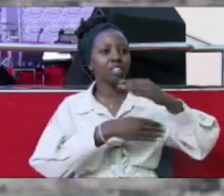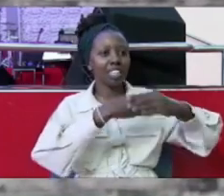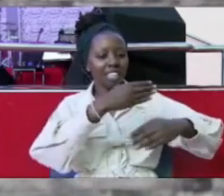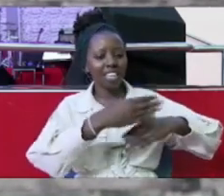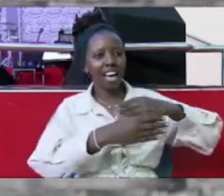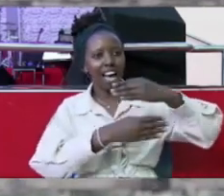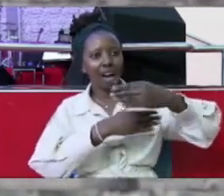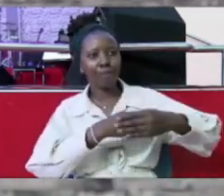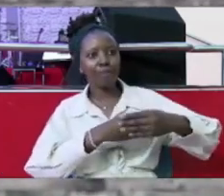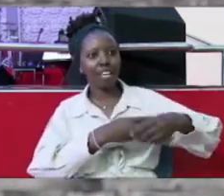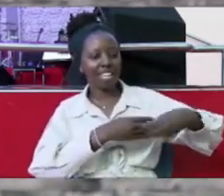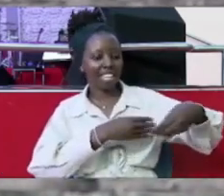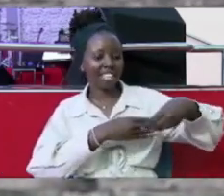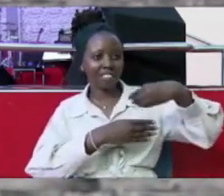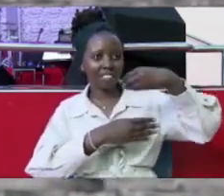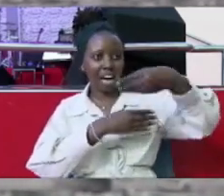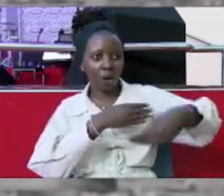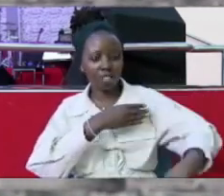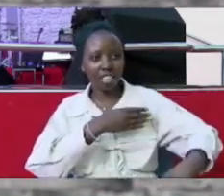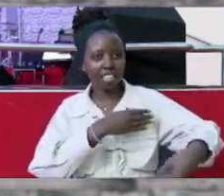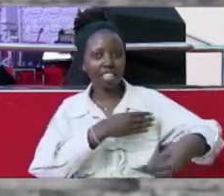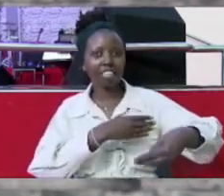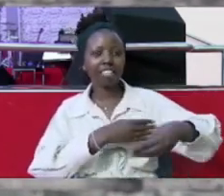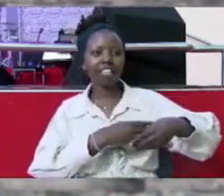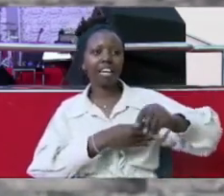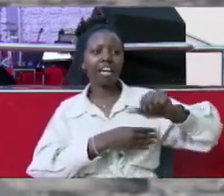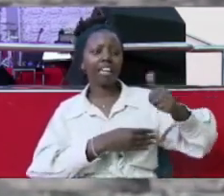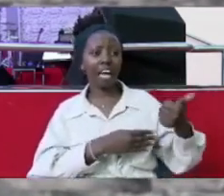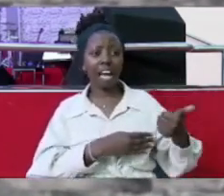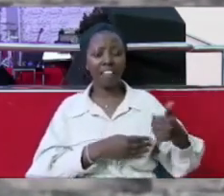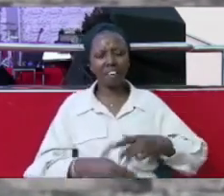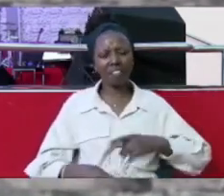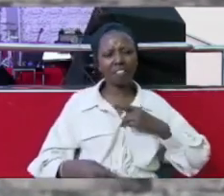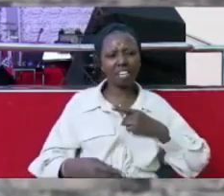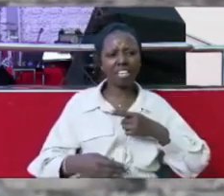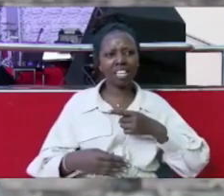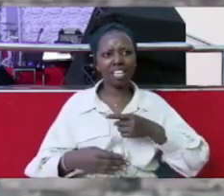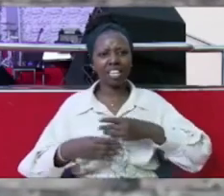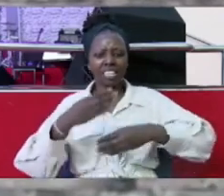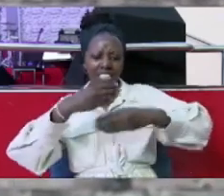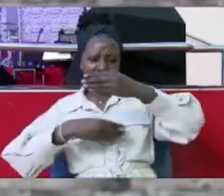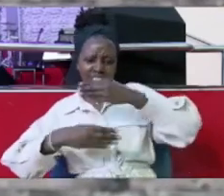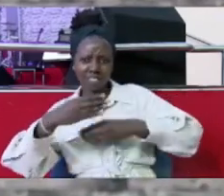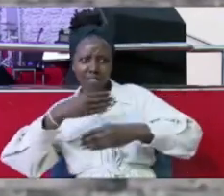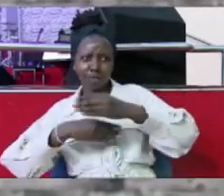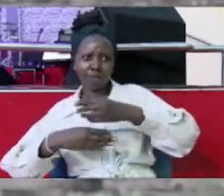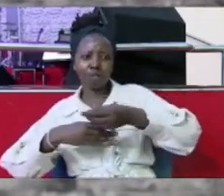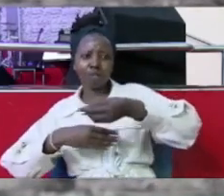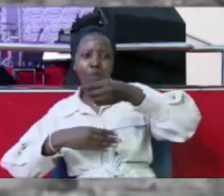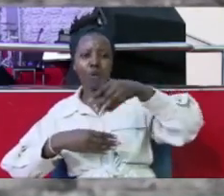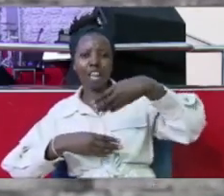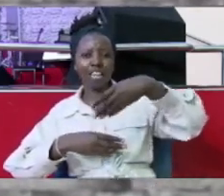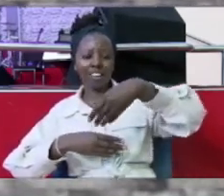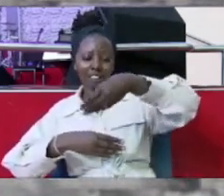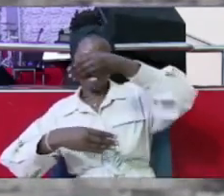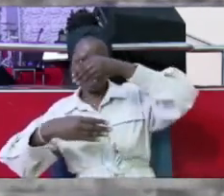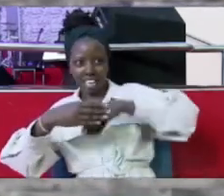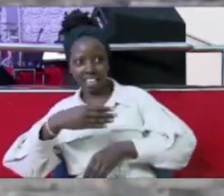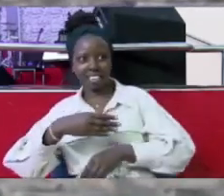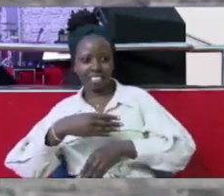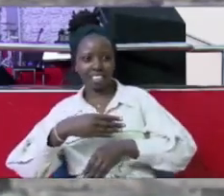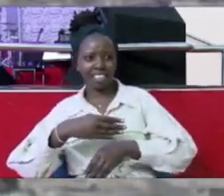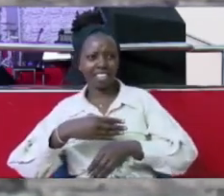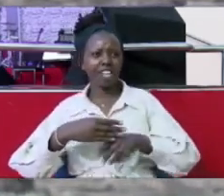anapenda kuivuruta ikitoka juu. And the other one felt that need to be removed from downwards. Na mwingine alihisi kwamba inafaa kutolewa kutoka ikitoka chini. So the